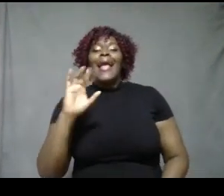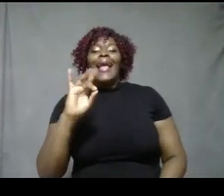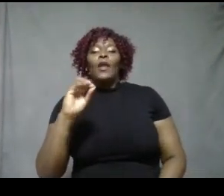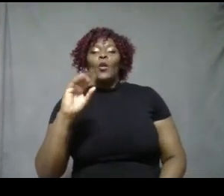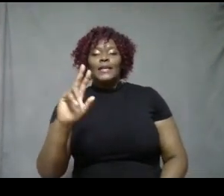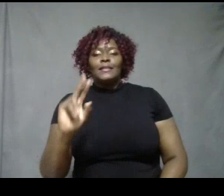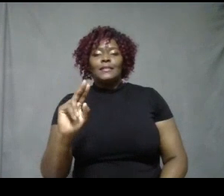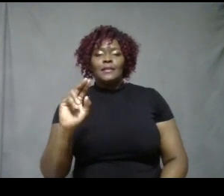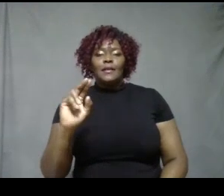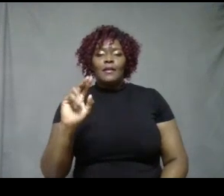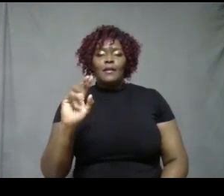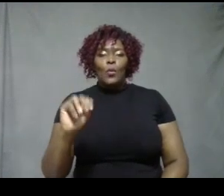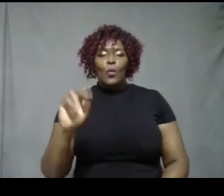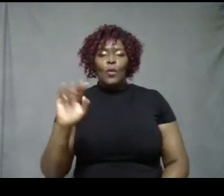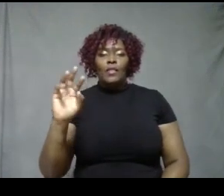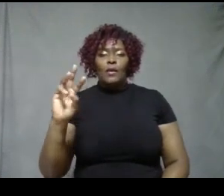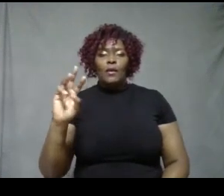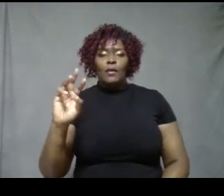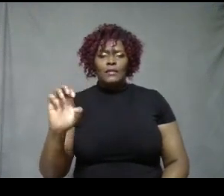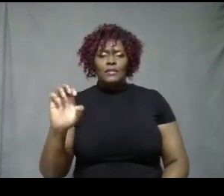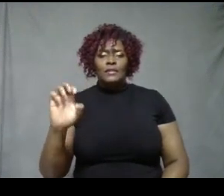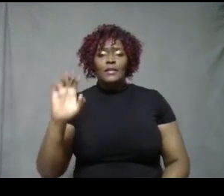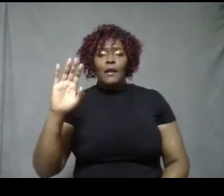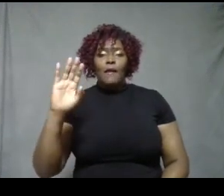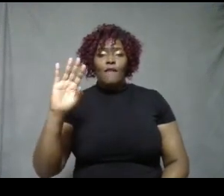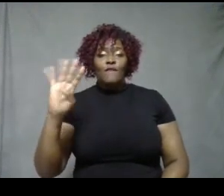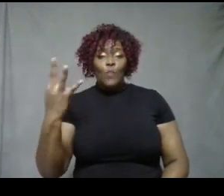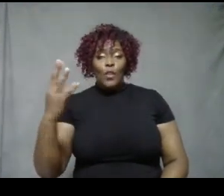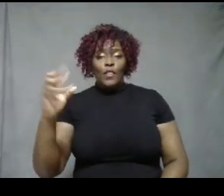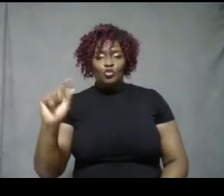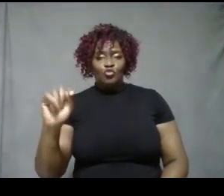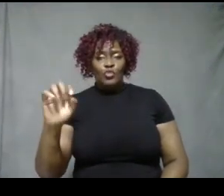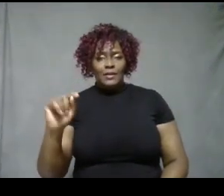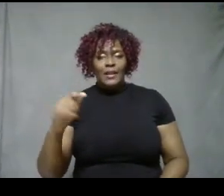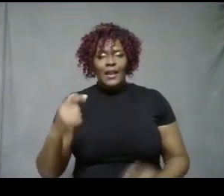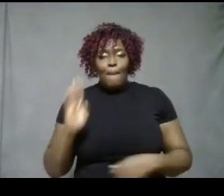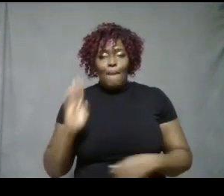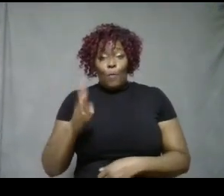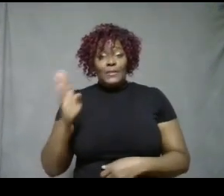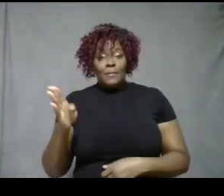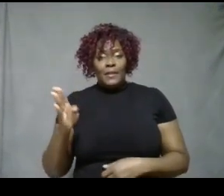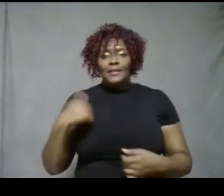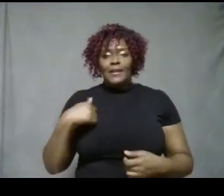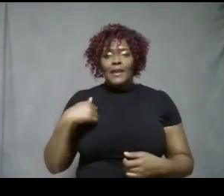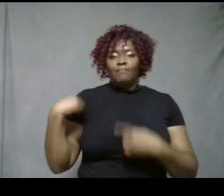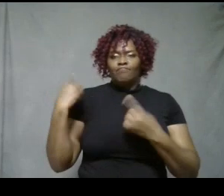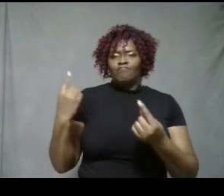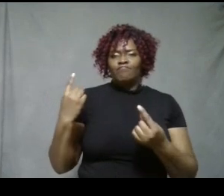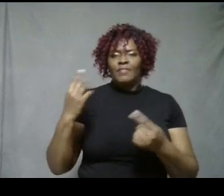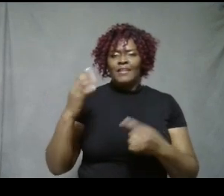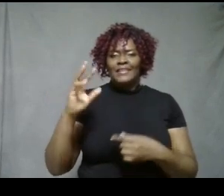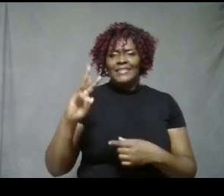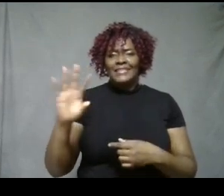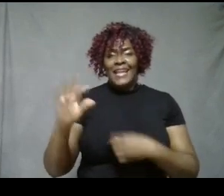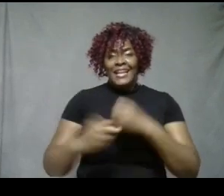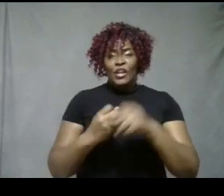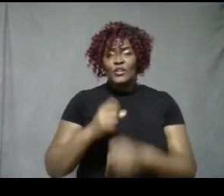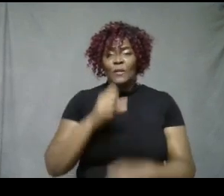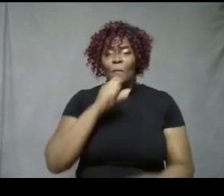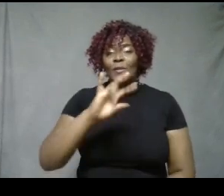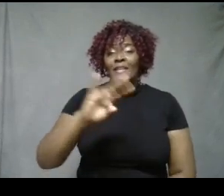Florida. I lived in Boynton for 69 years. I'm 73 years old. I lived in Point Santa Heights